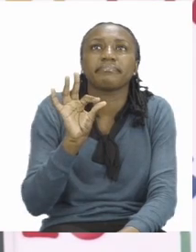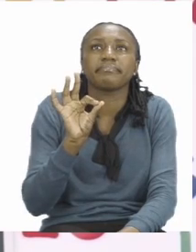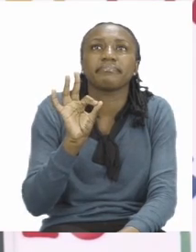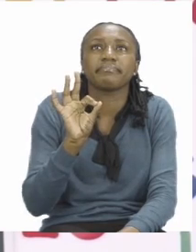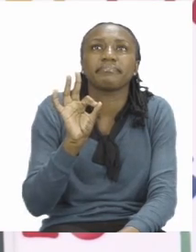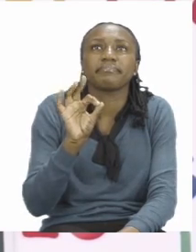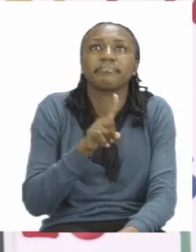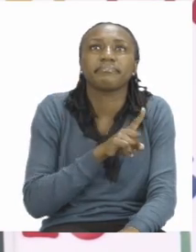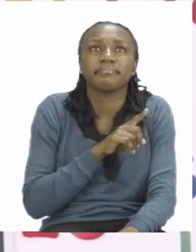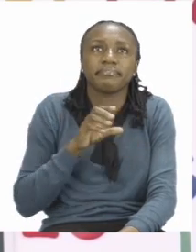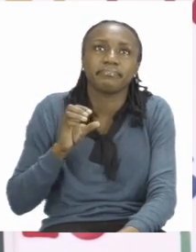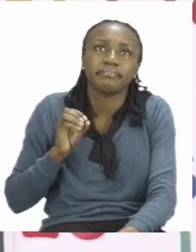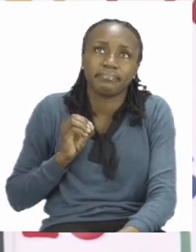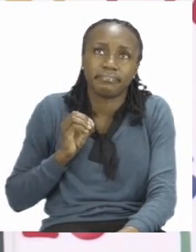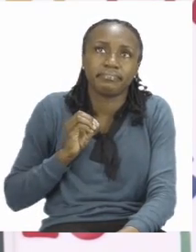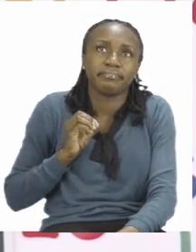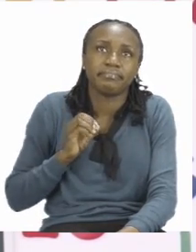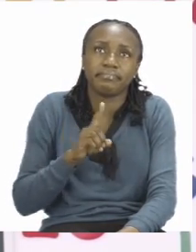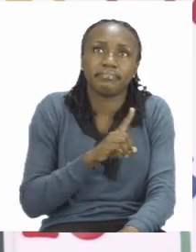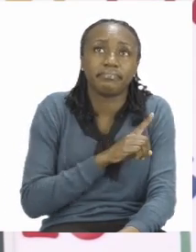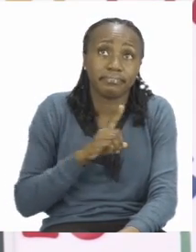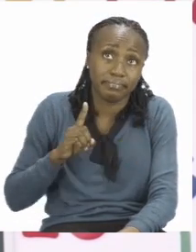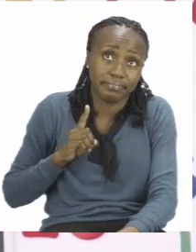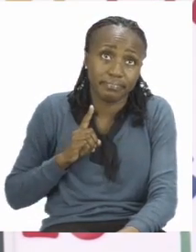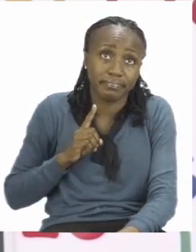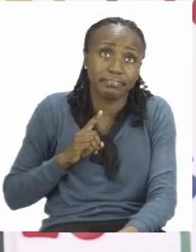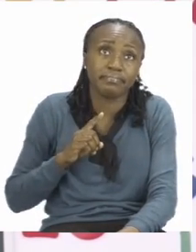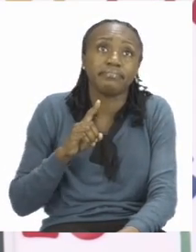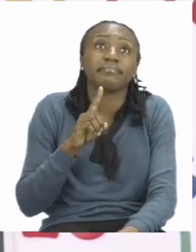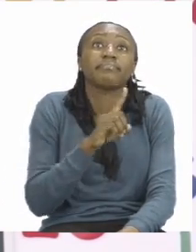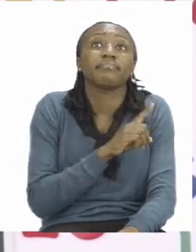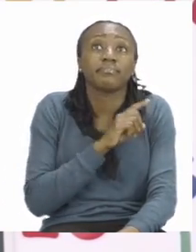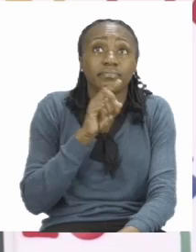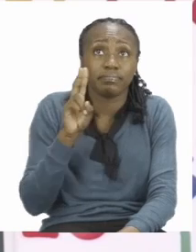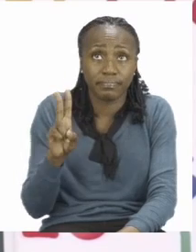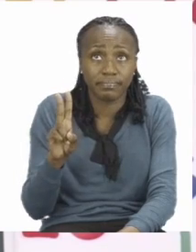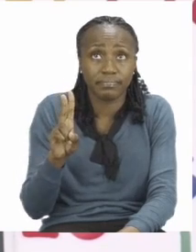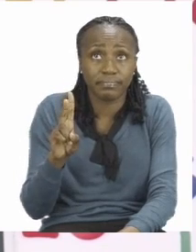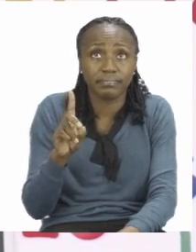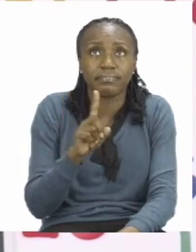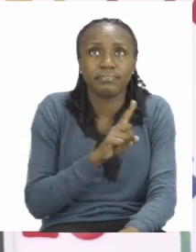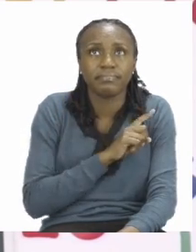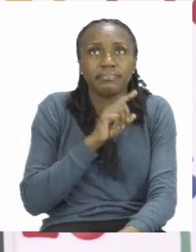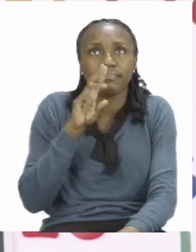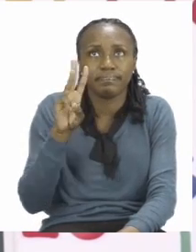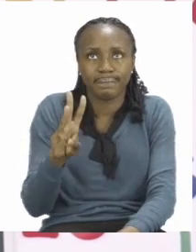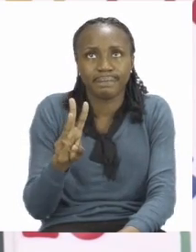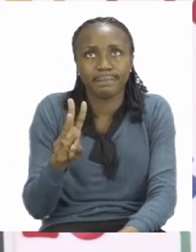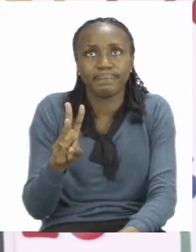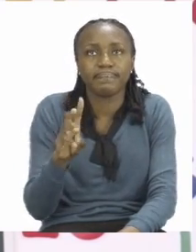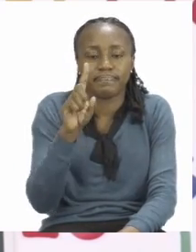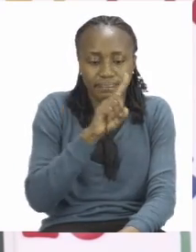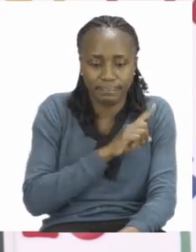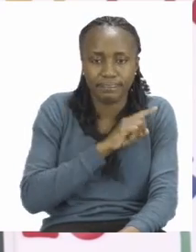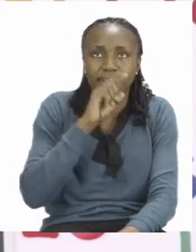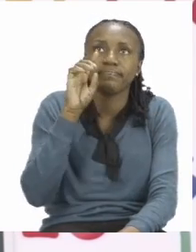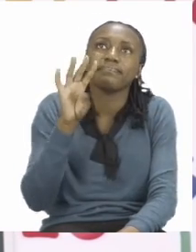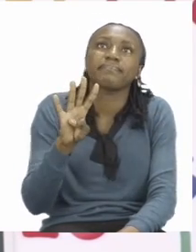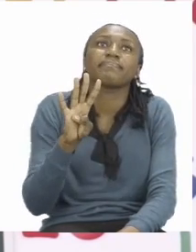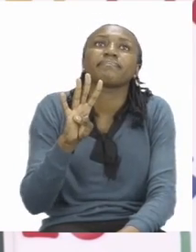8, 9, 10. 11, 12, 13,